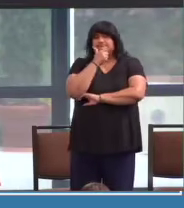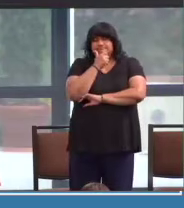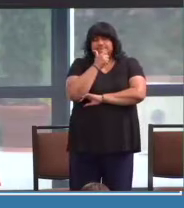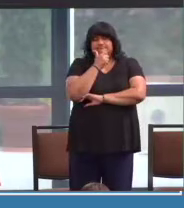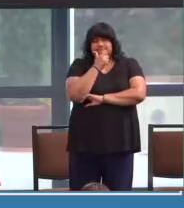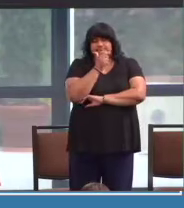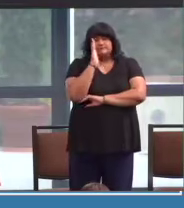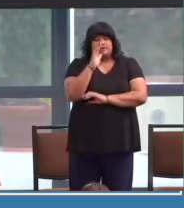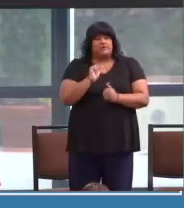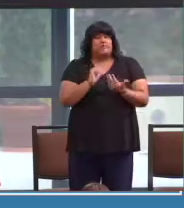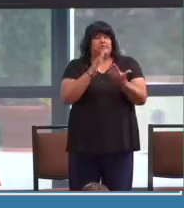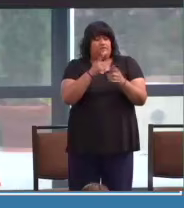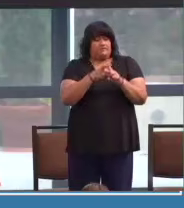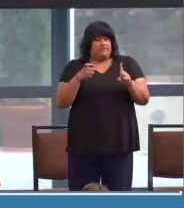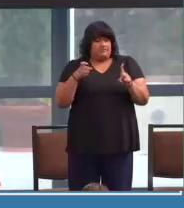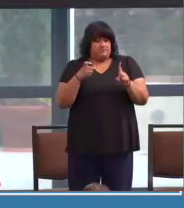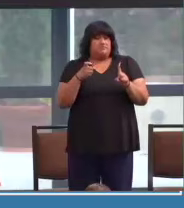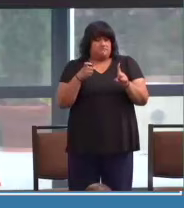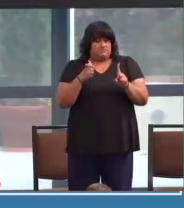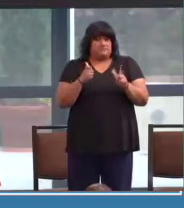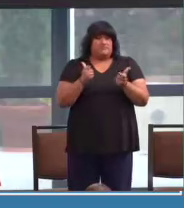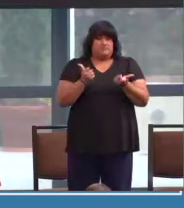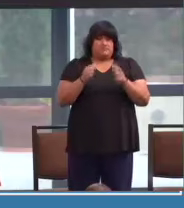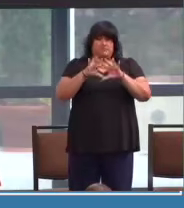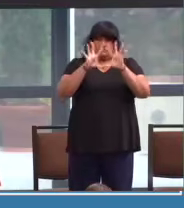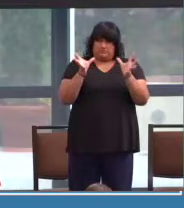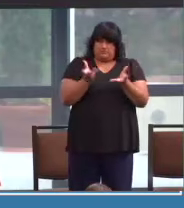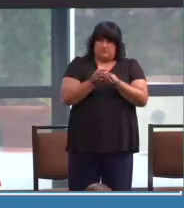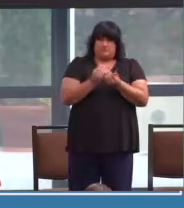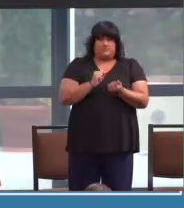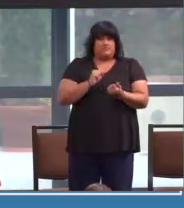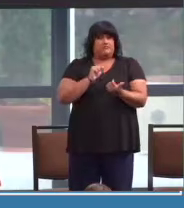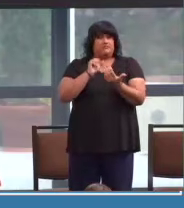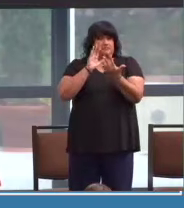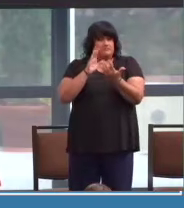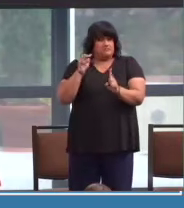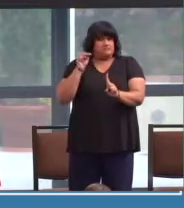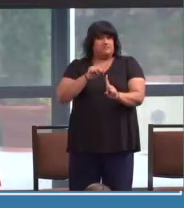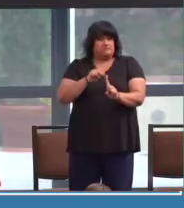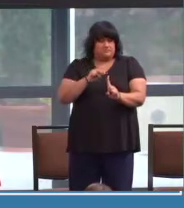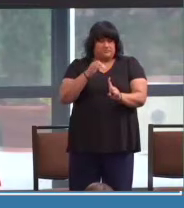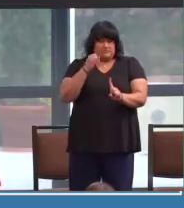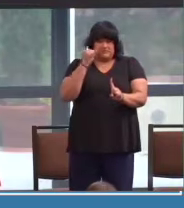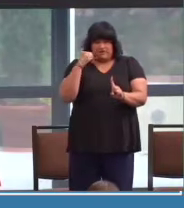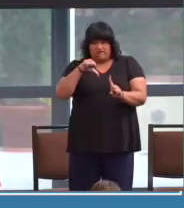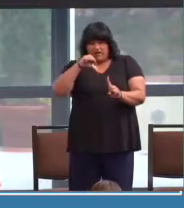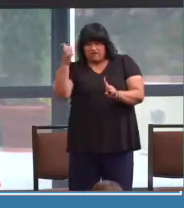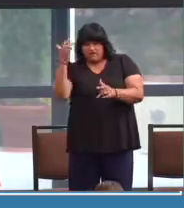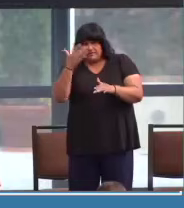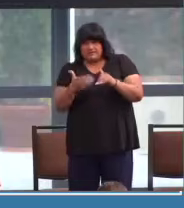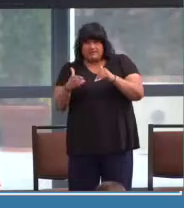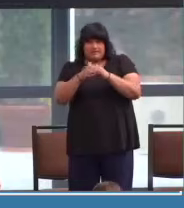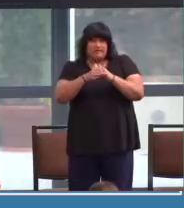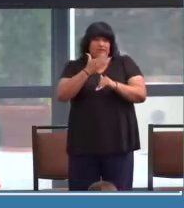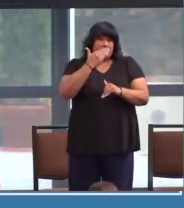I would approach it from a lifestyle perspective. If there's a metabolic syndrome like diabetes on top of this or obesity, then